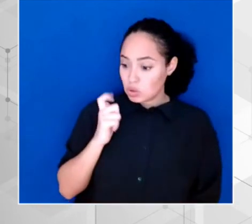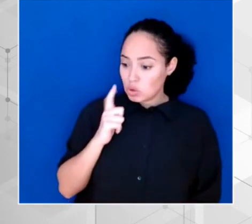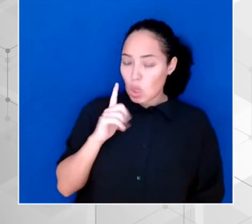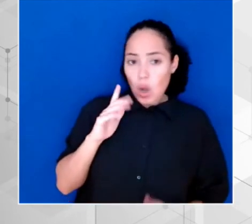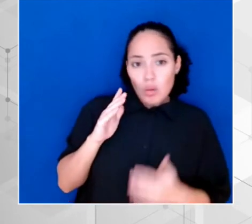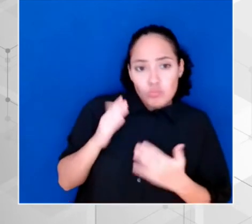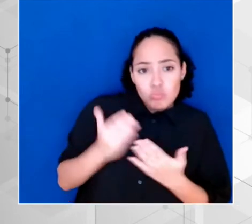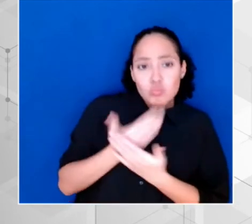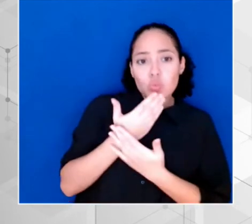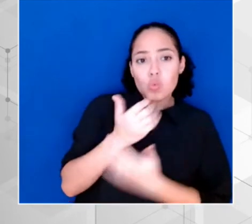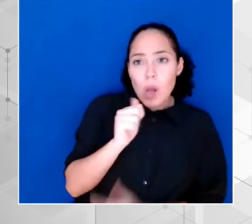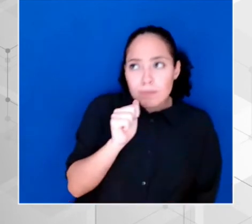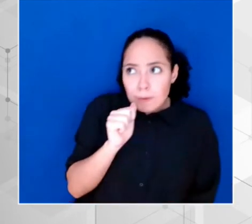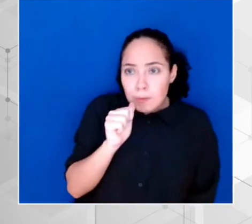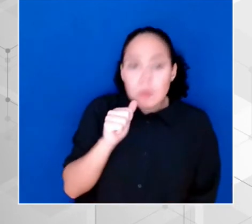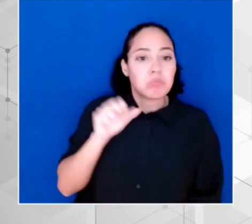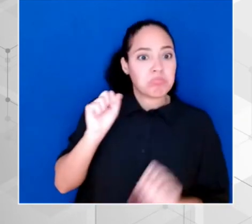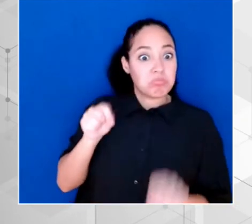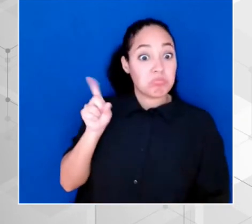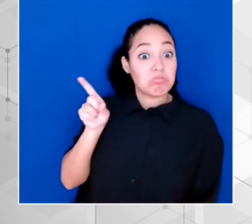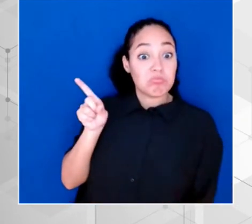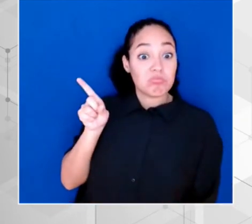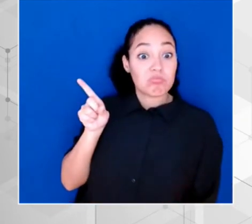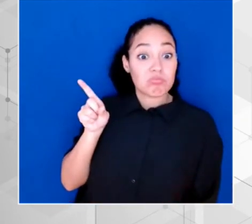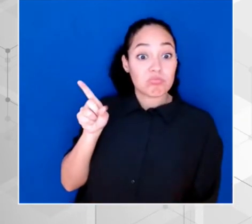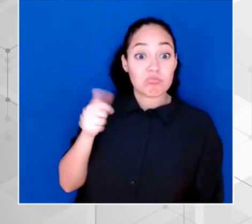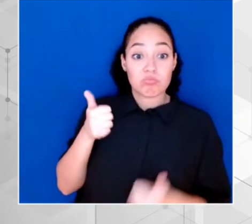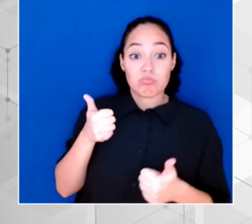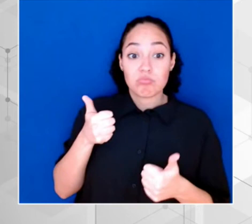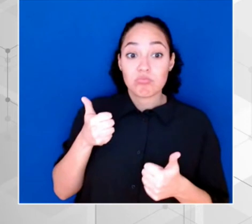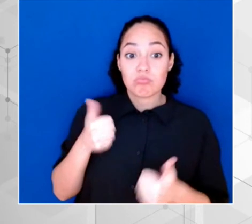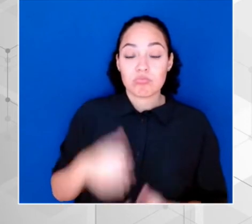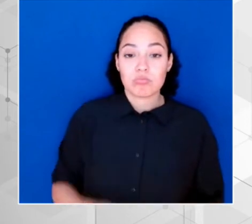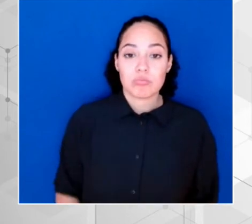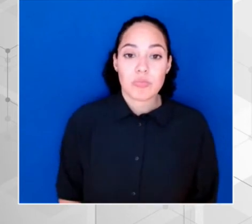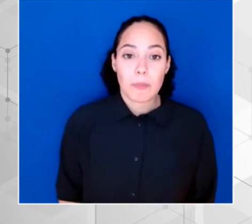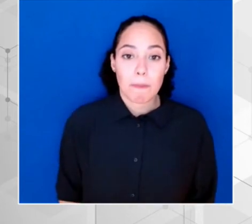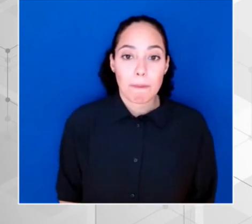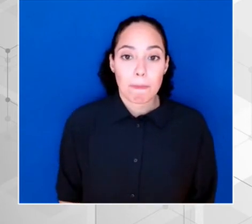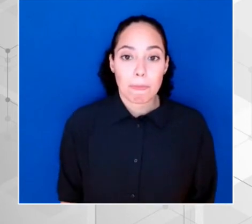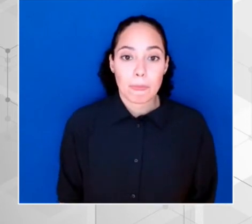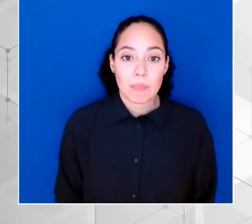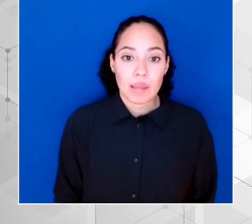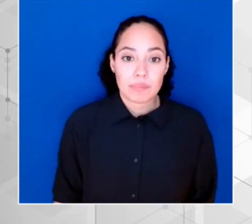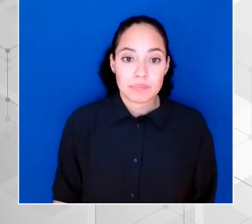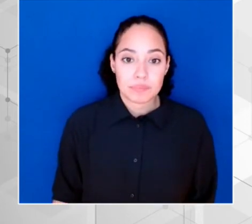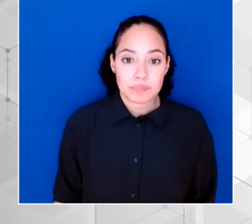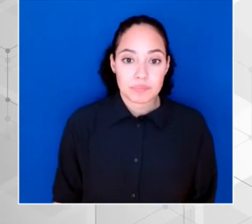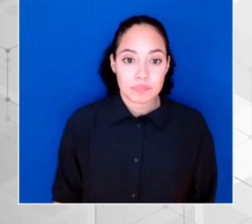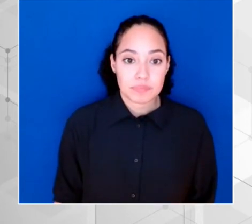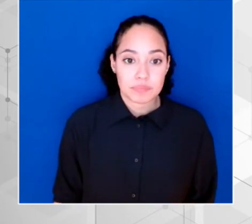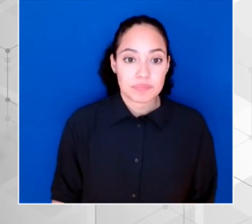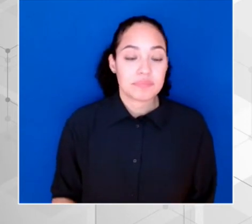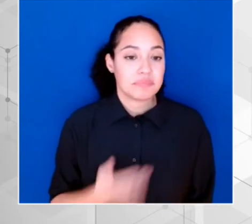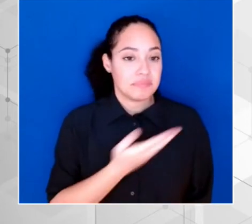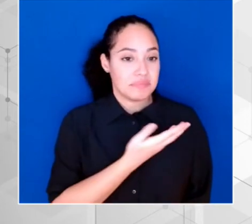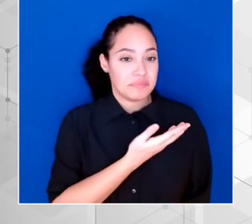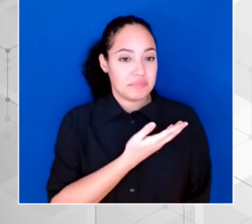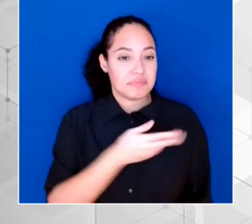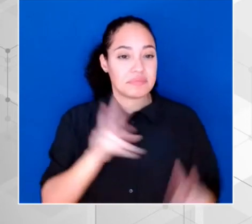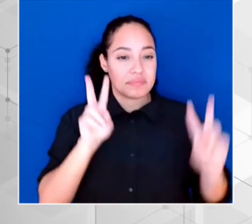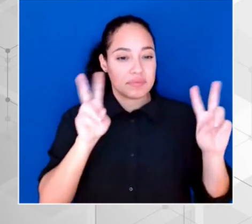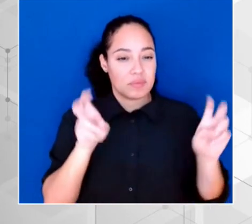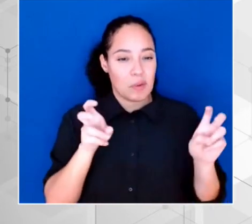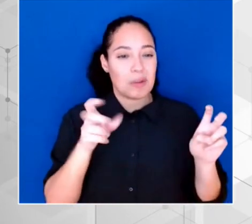accessibility. And I want to leave with a couple of sentences that I think summarizes the meaning of web